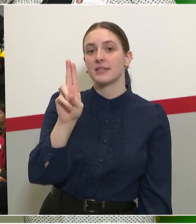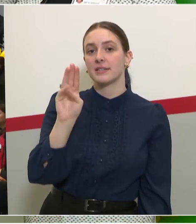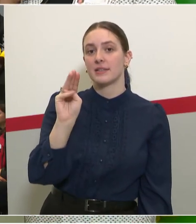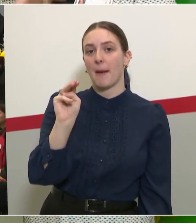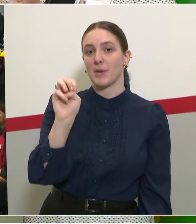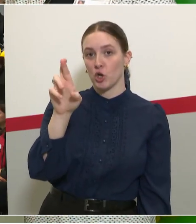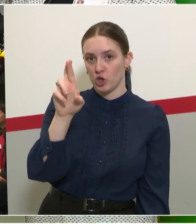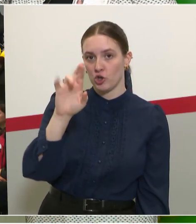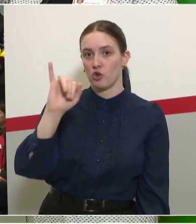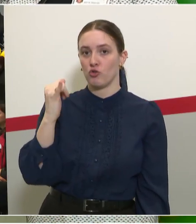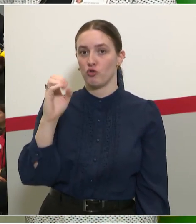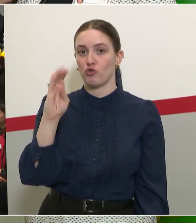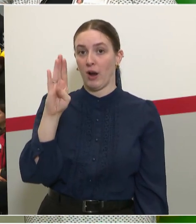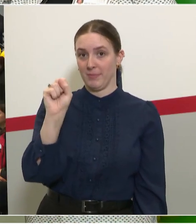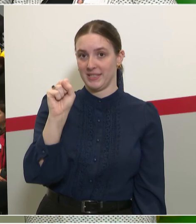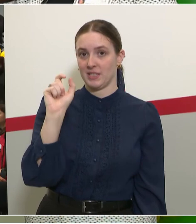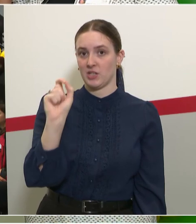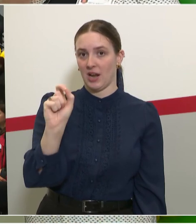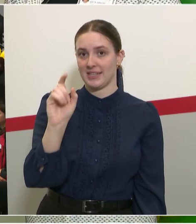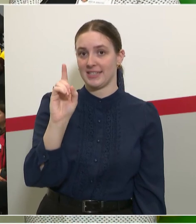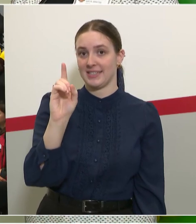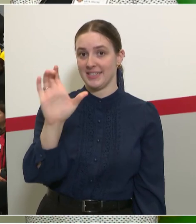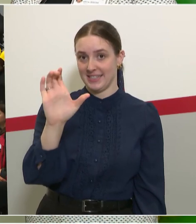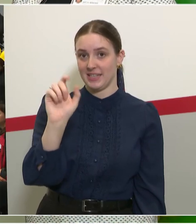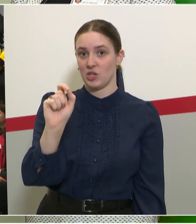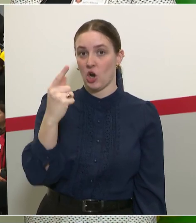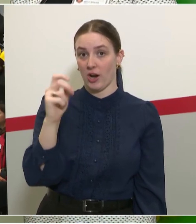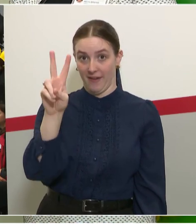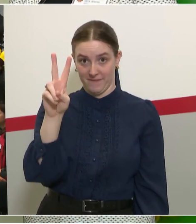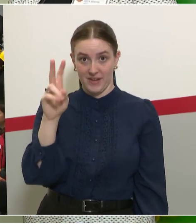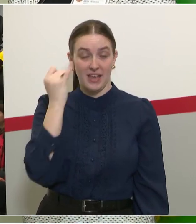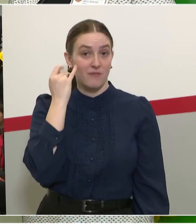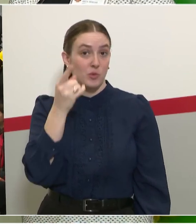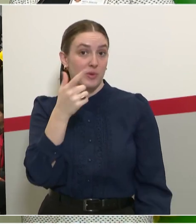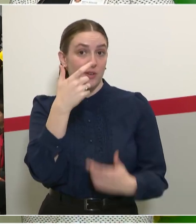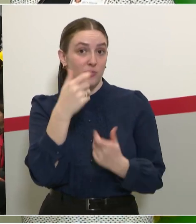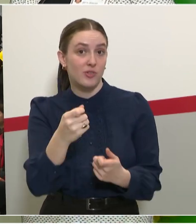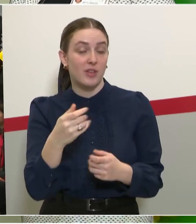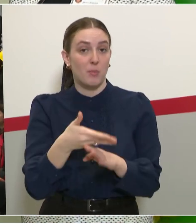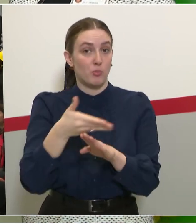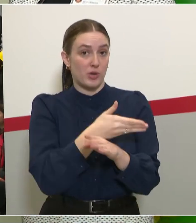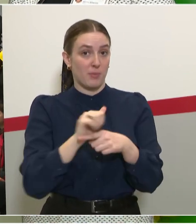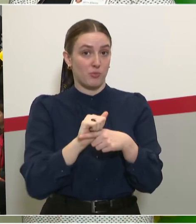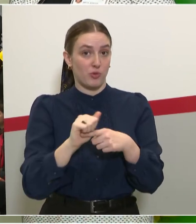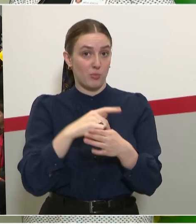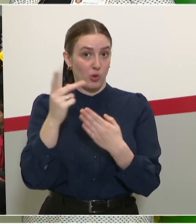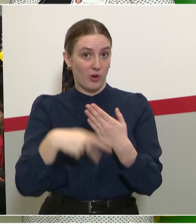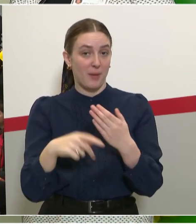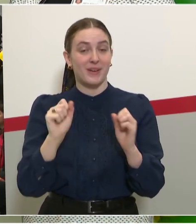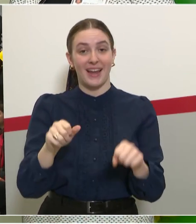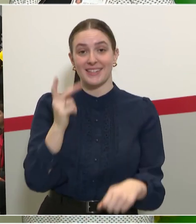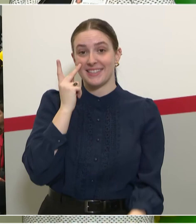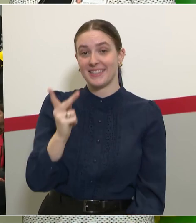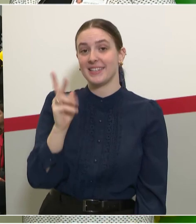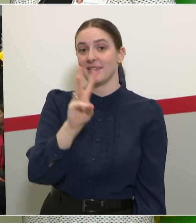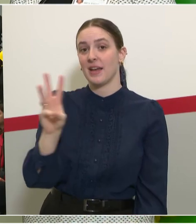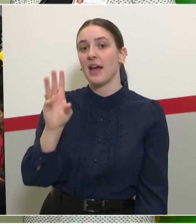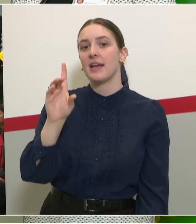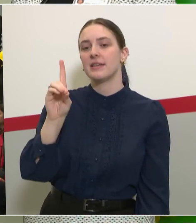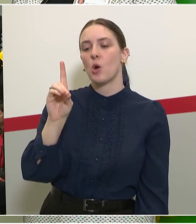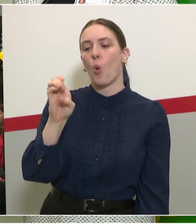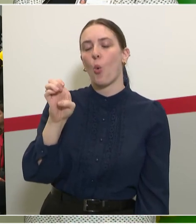Summerjobs.dc.gov. If you're interested in the year-round pre-apprenticeship program, you're a student, check us out at